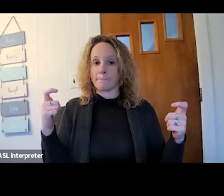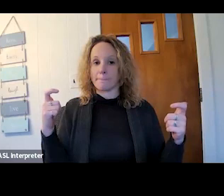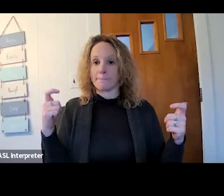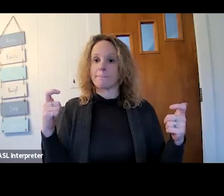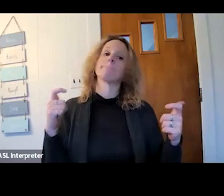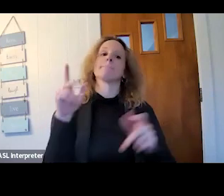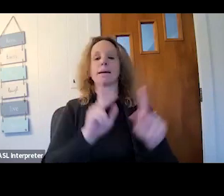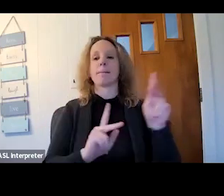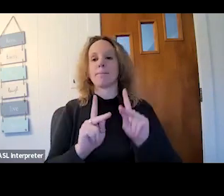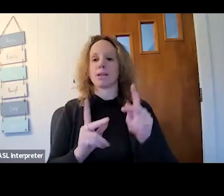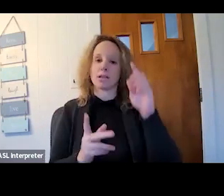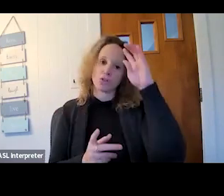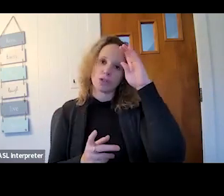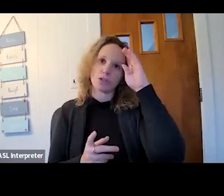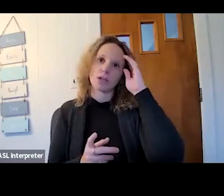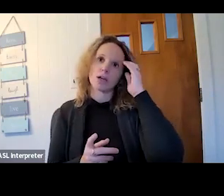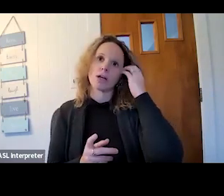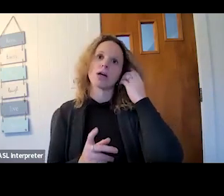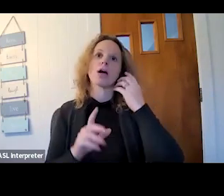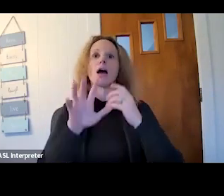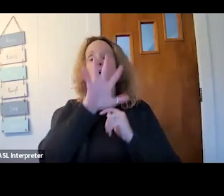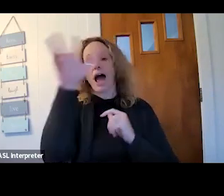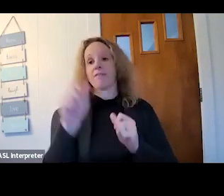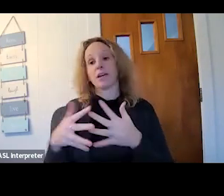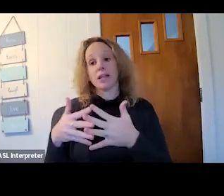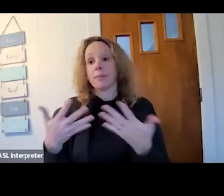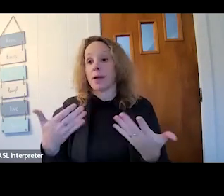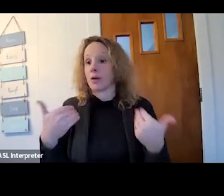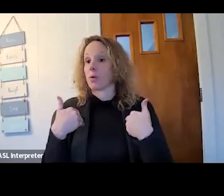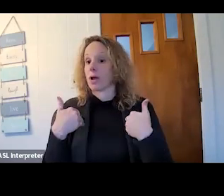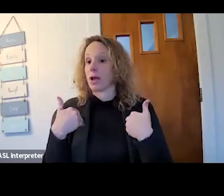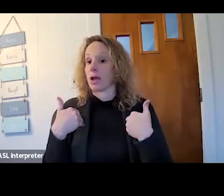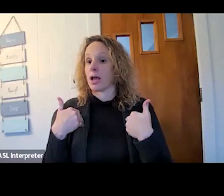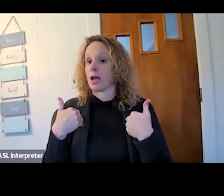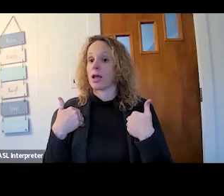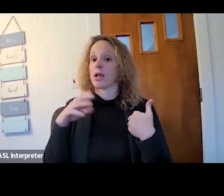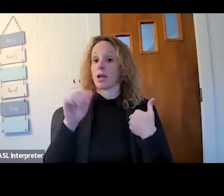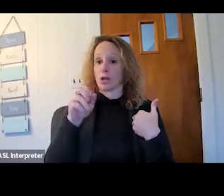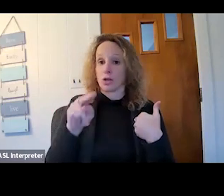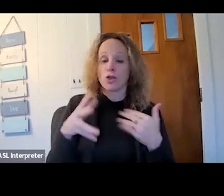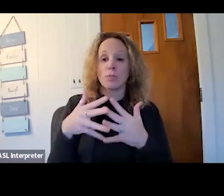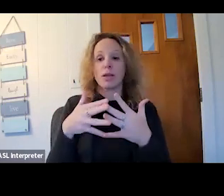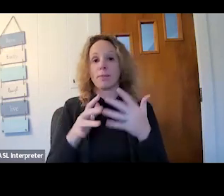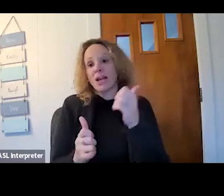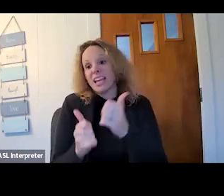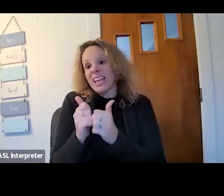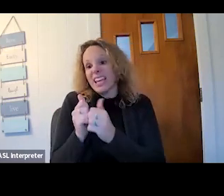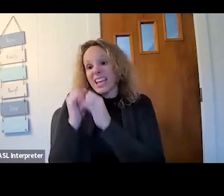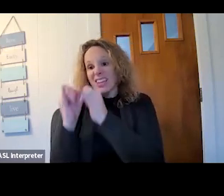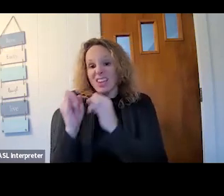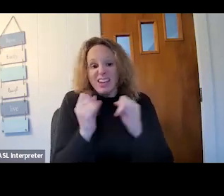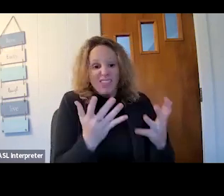population of African Americans. We have Cuban Americans. And each one of